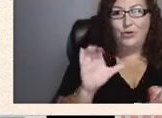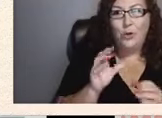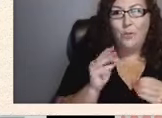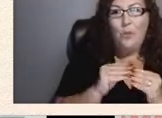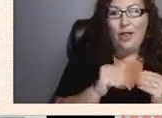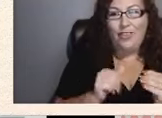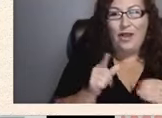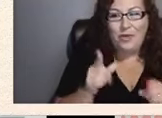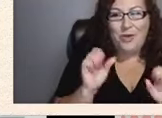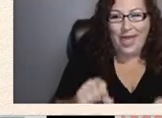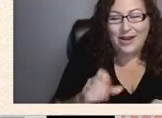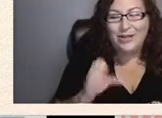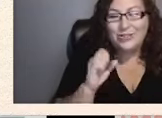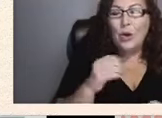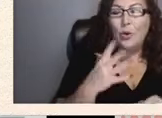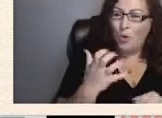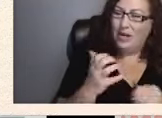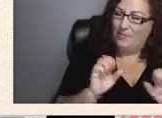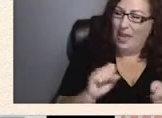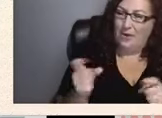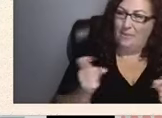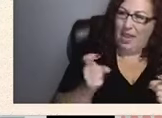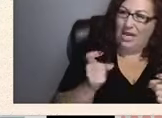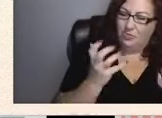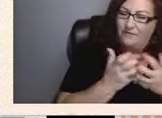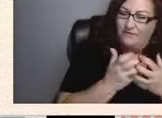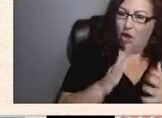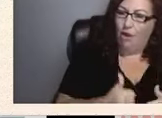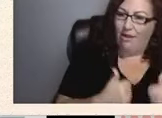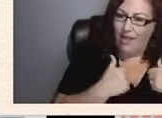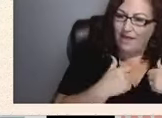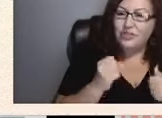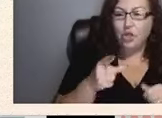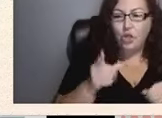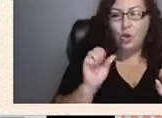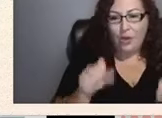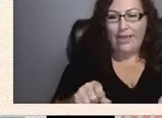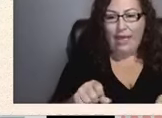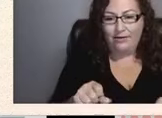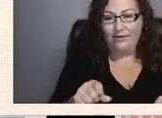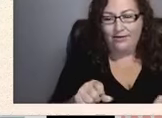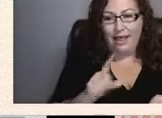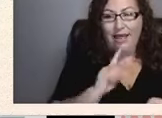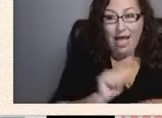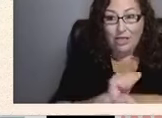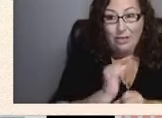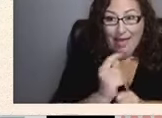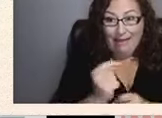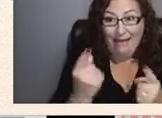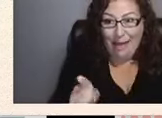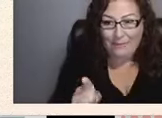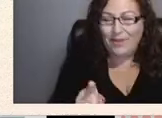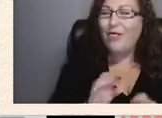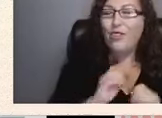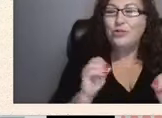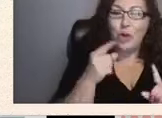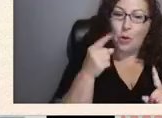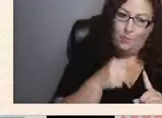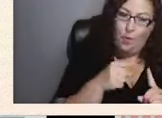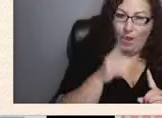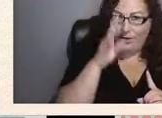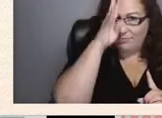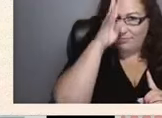to be manageable to fit in with your life so that you can, actually make it happen. There's no point in coming up with the creation